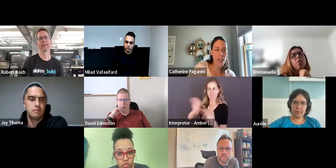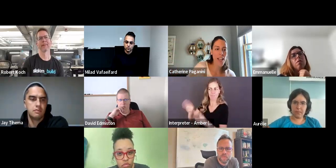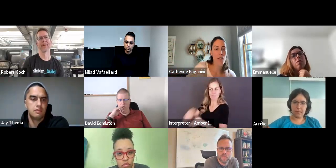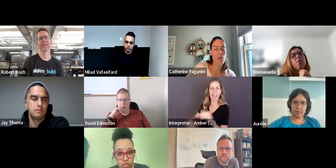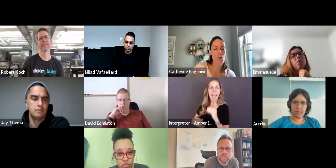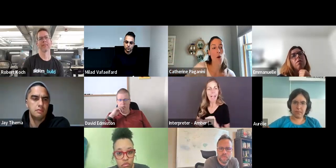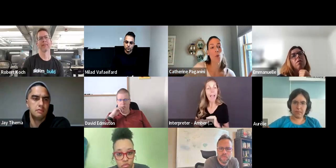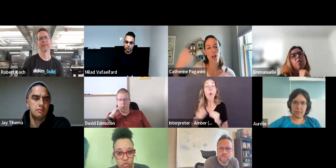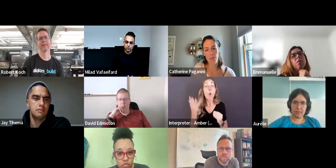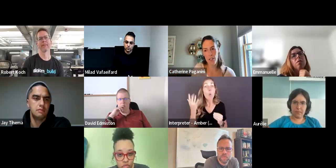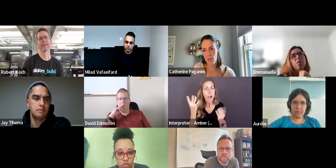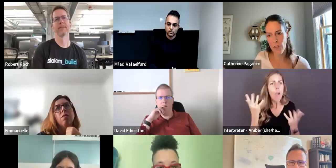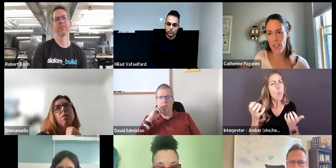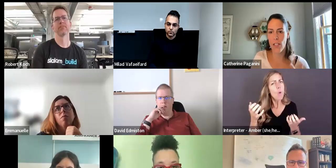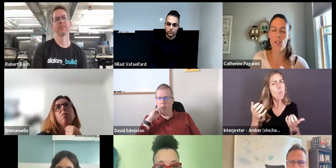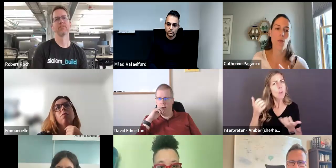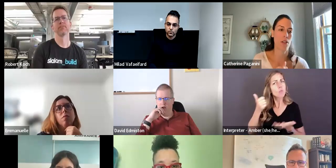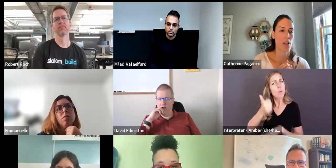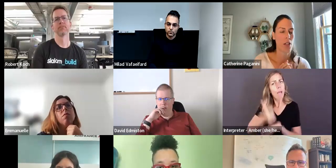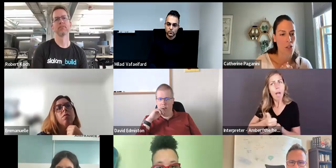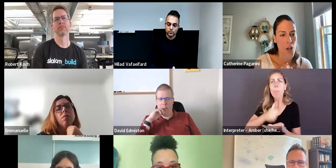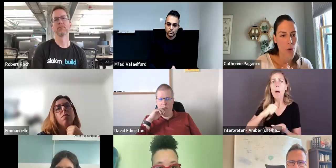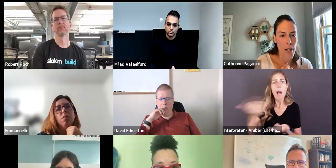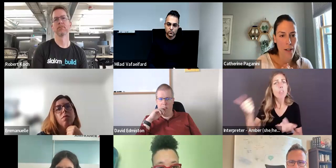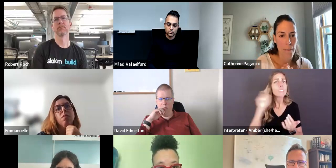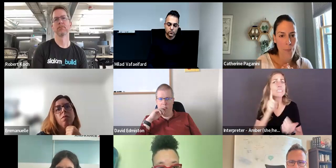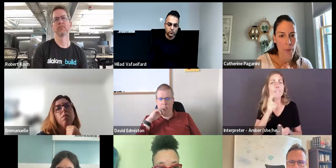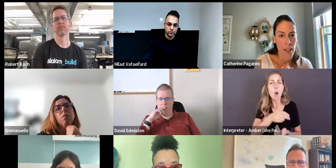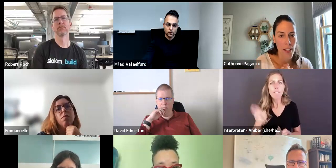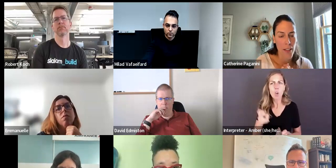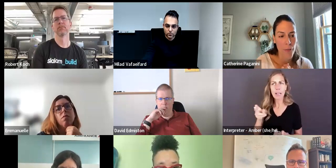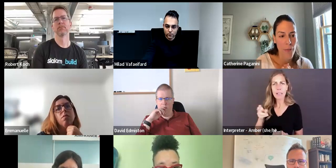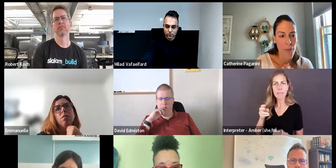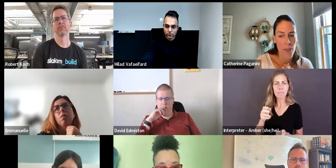well to self-advocate, to know which conferences to visit and so on. So